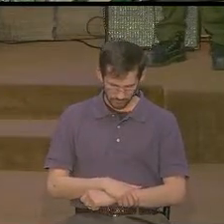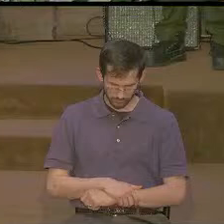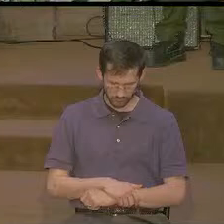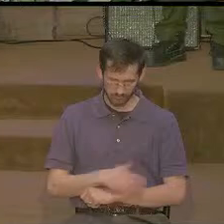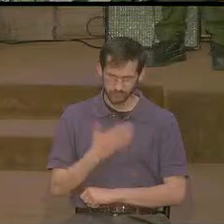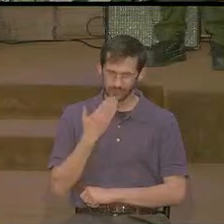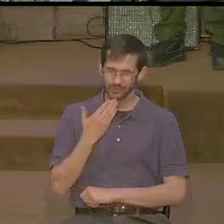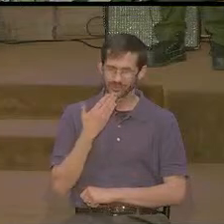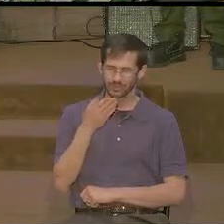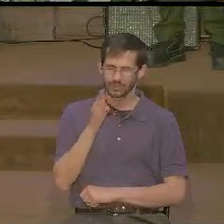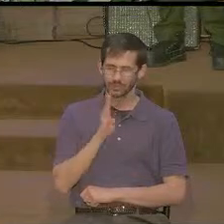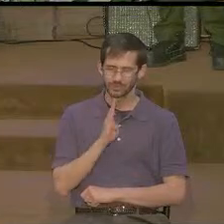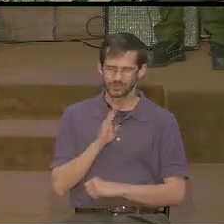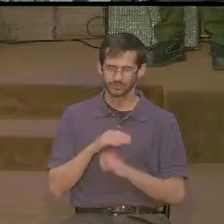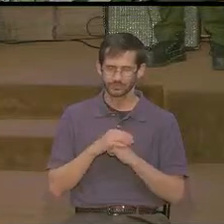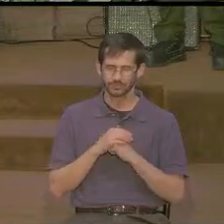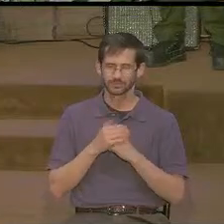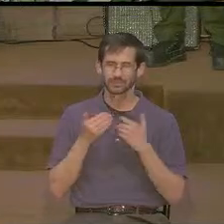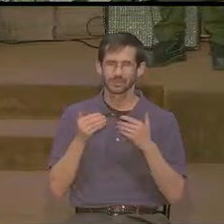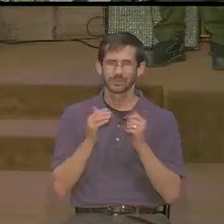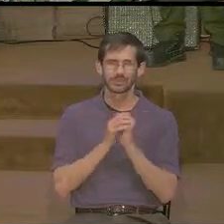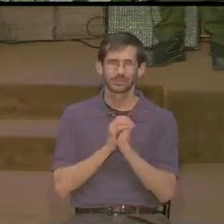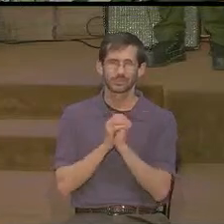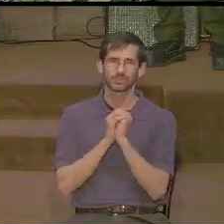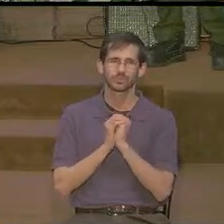Thank you, God. Let's worship.